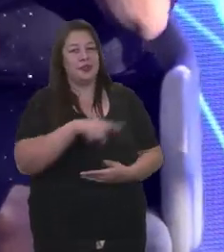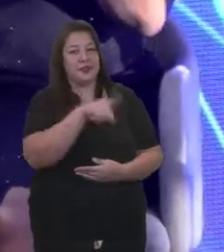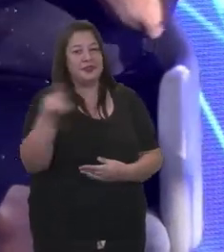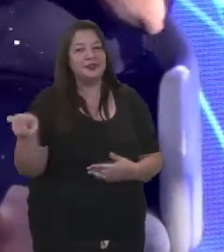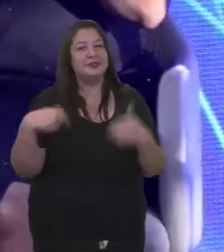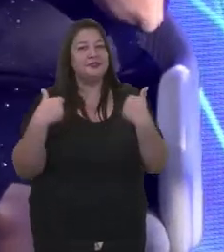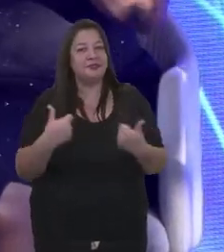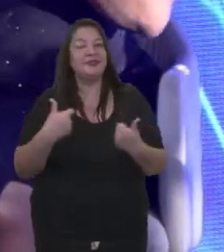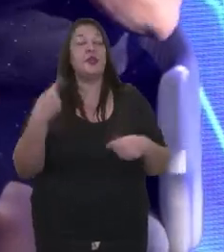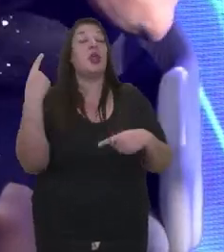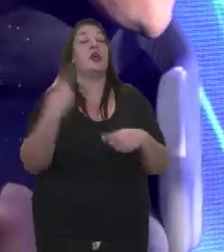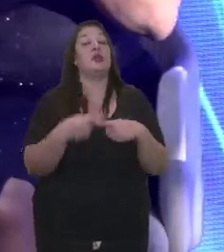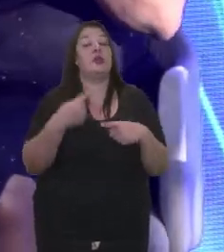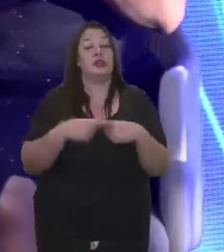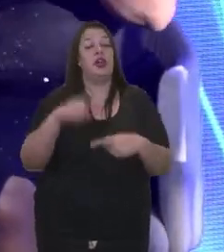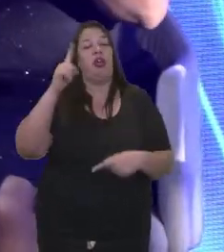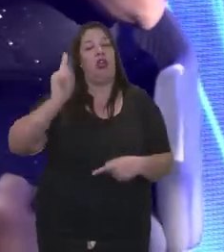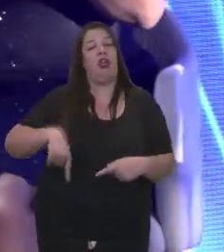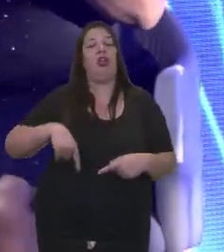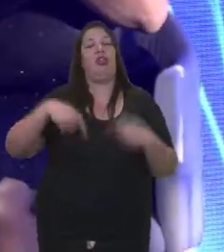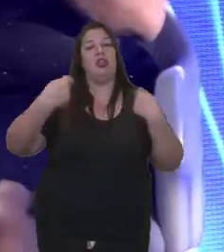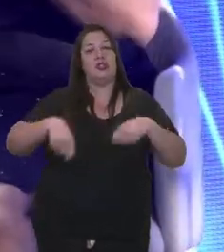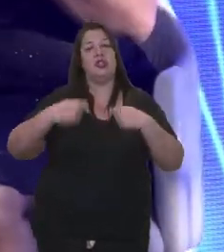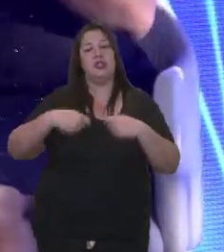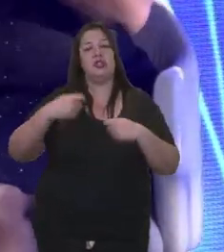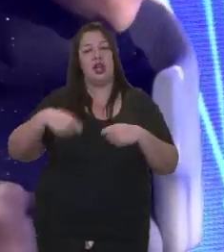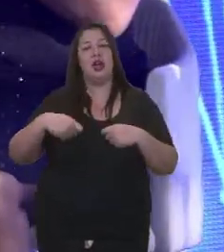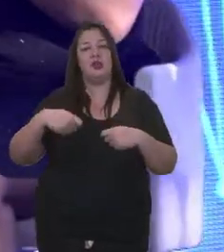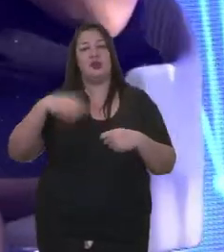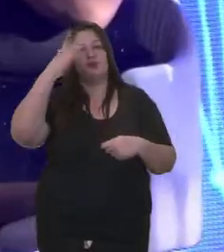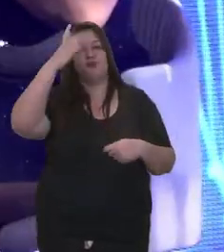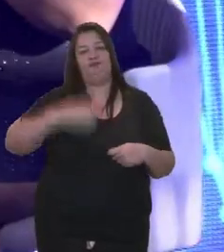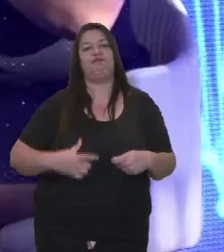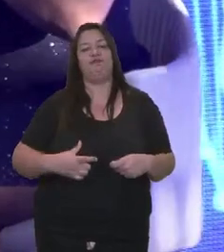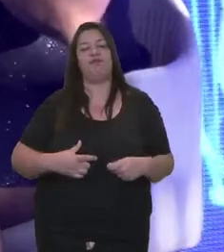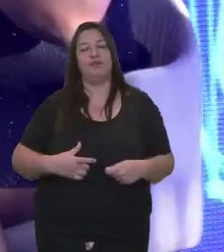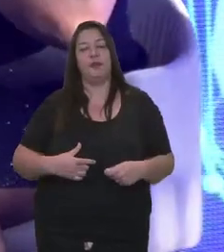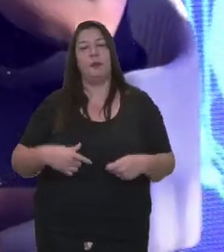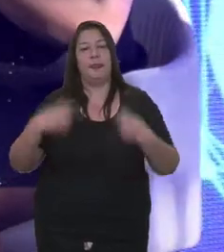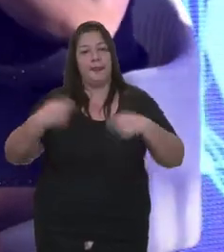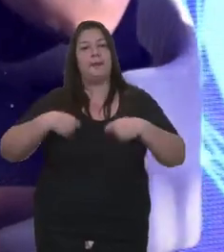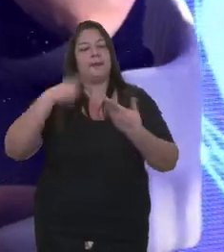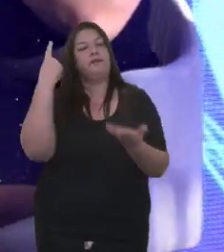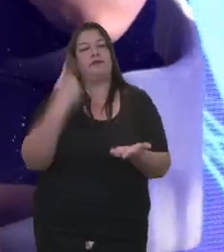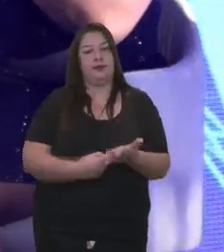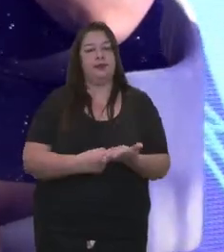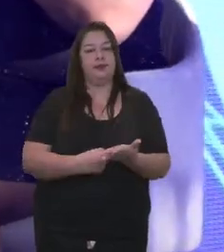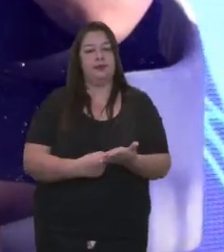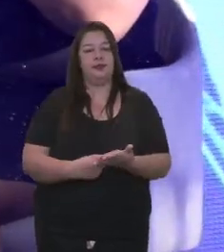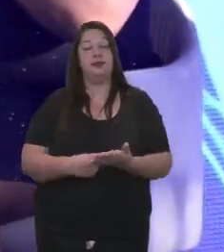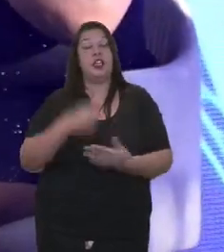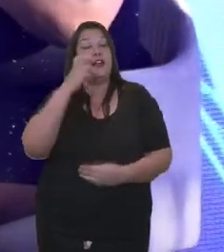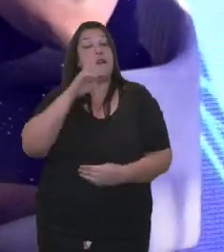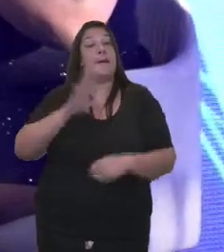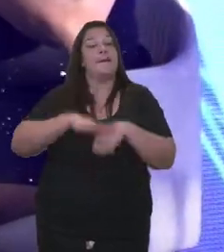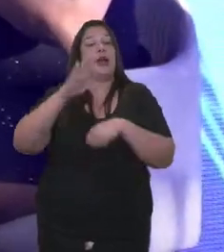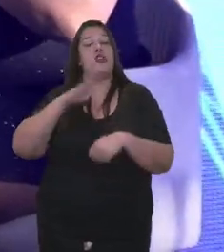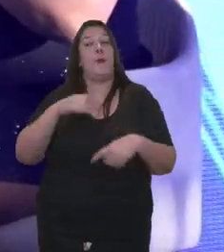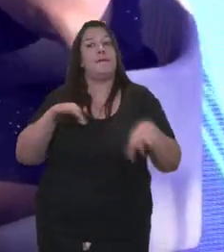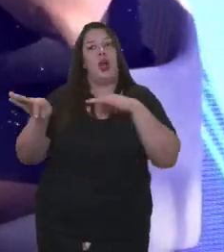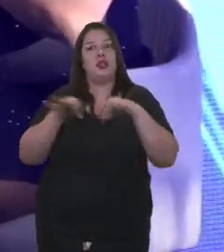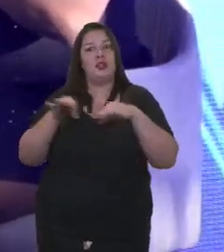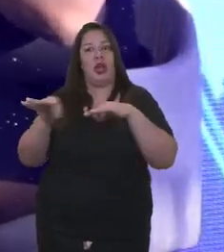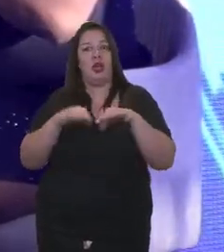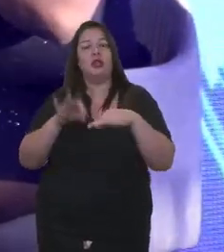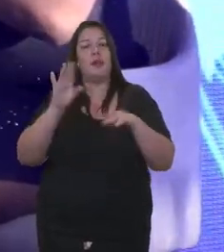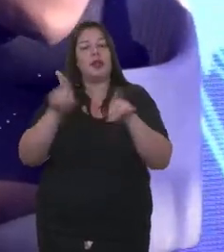engage myself with you because it is important to have major roles, to